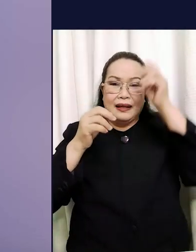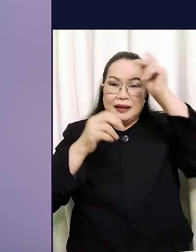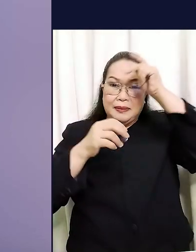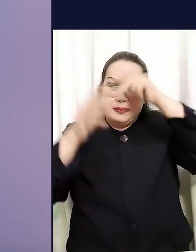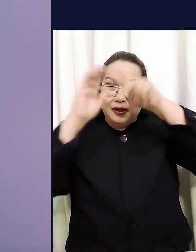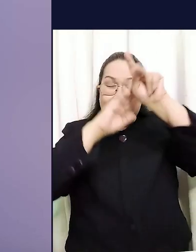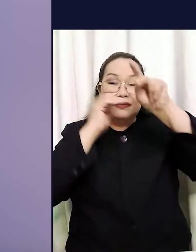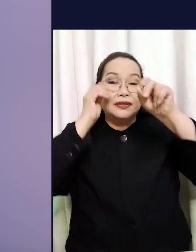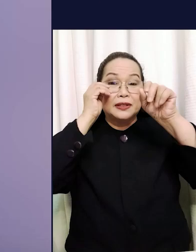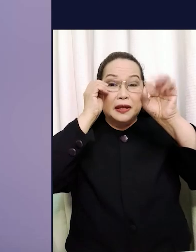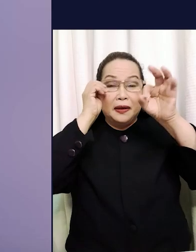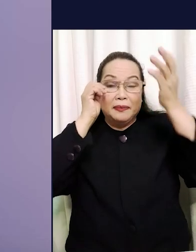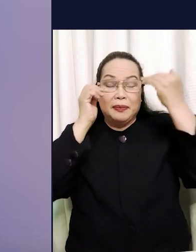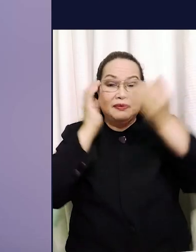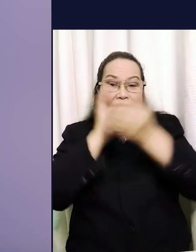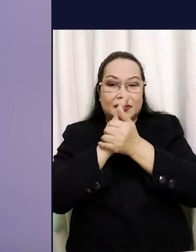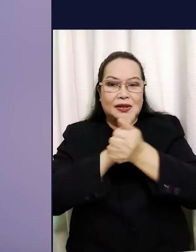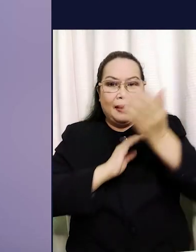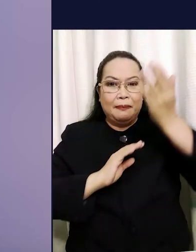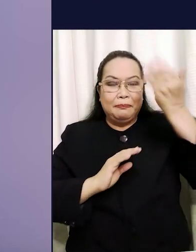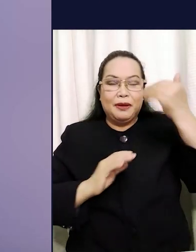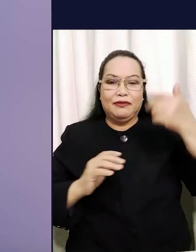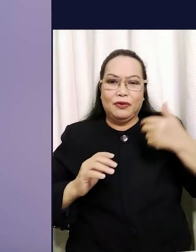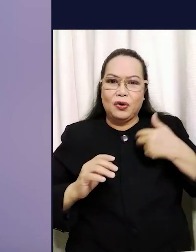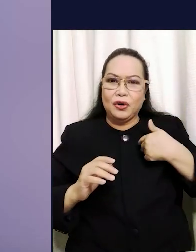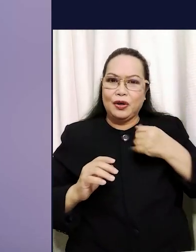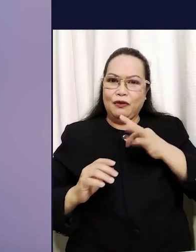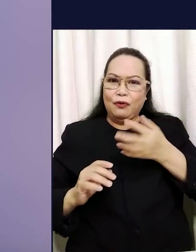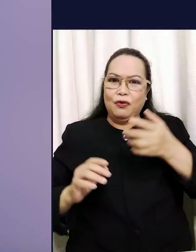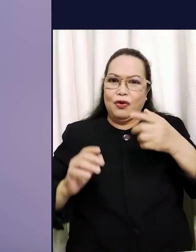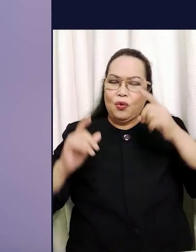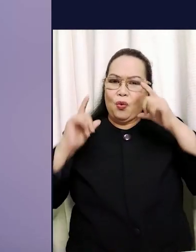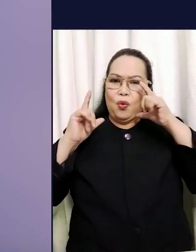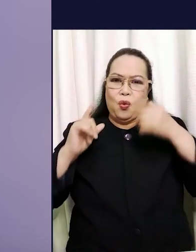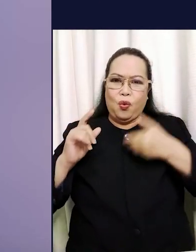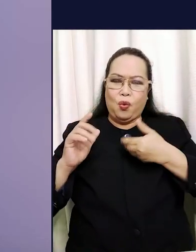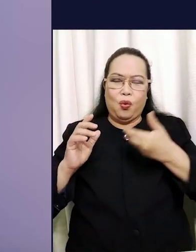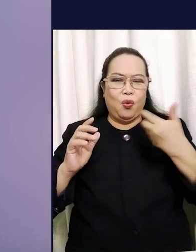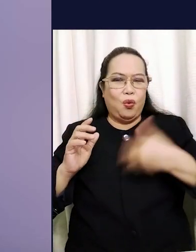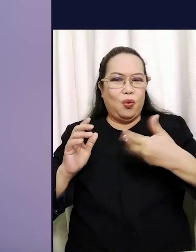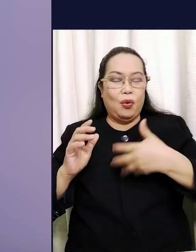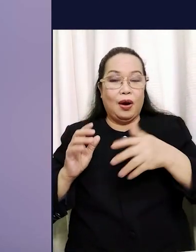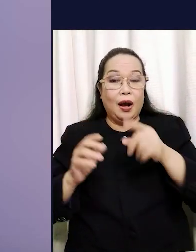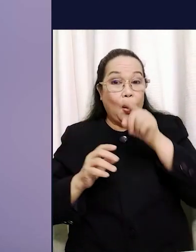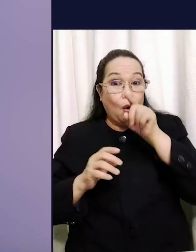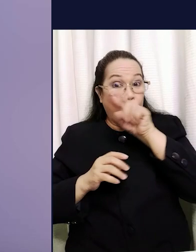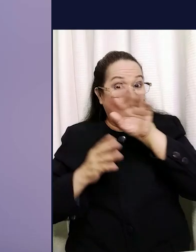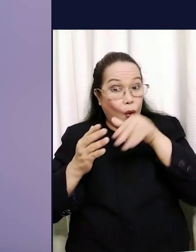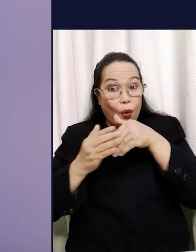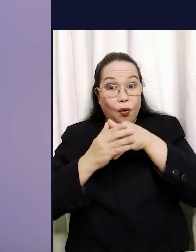talagang pagka meron ka na itong kaloob ng araw, talagang parang sikat na sikat ka. Pero sinasabi ni Pablo,